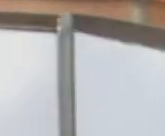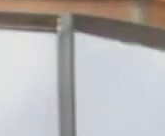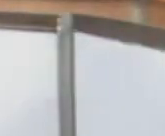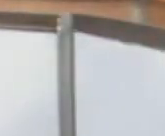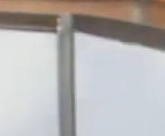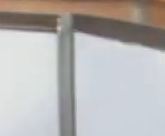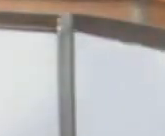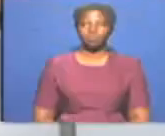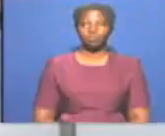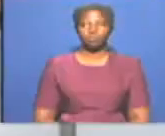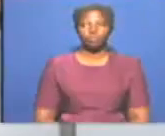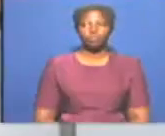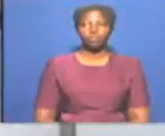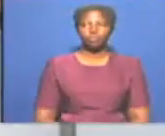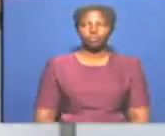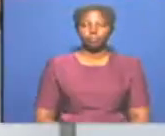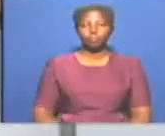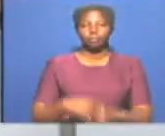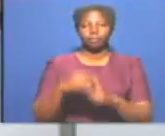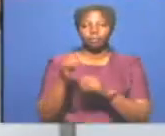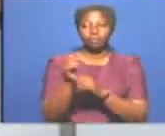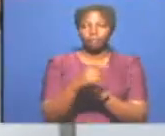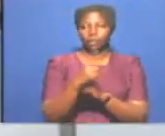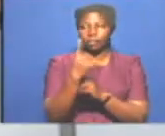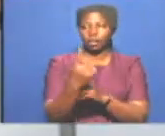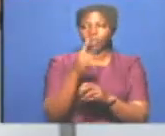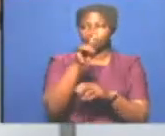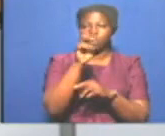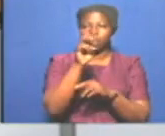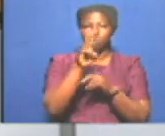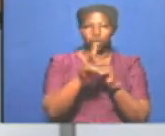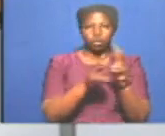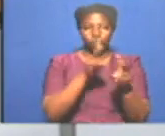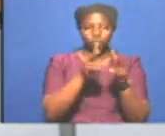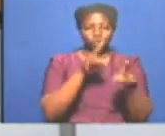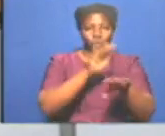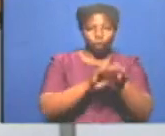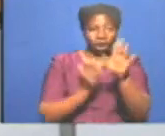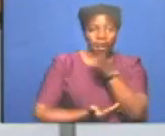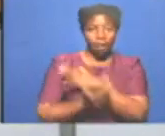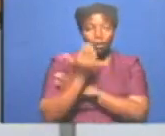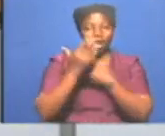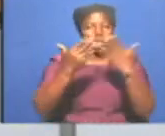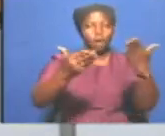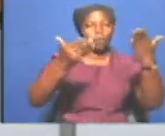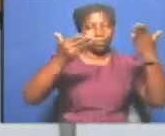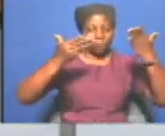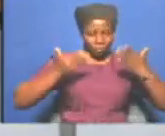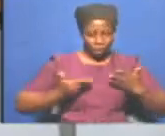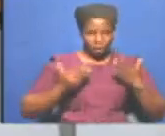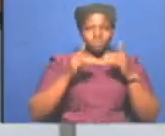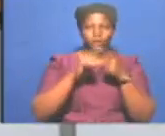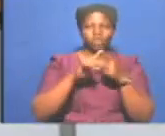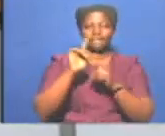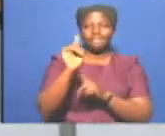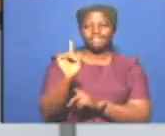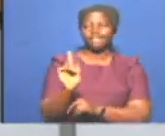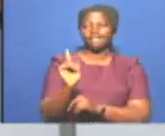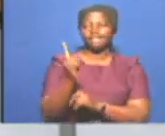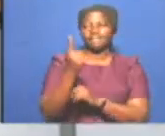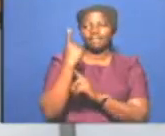It is the 12th day of January 2022. Good morning and welcome to the first edition of